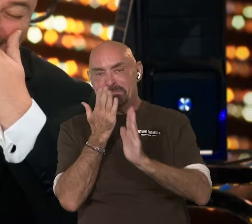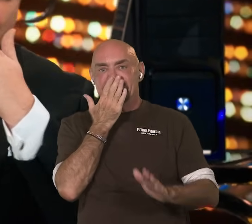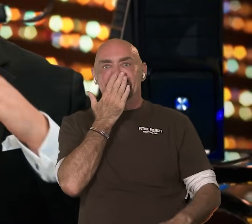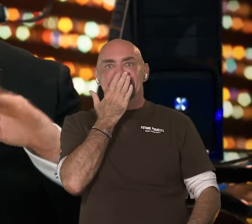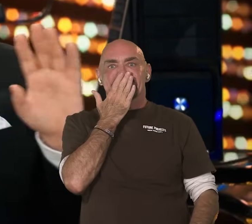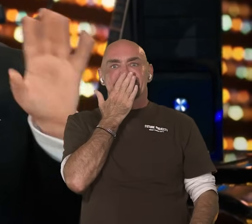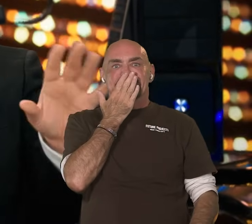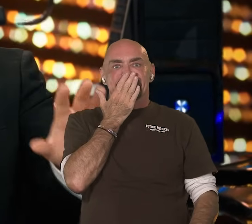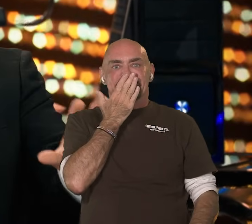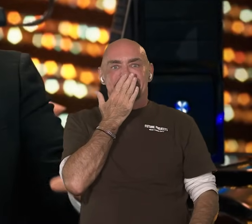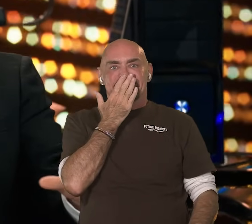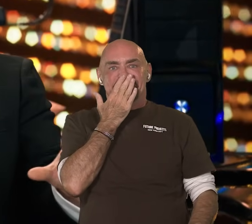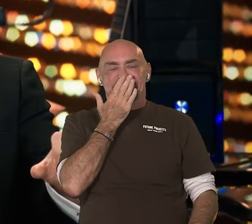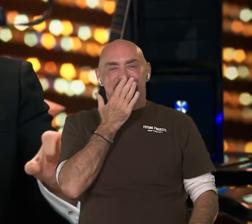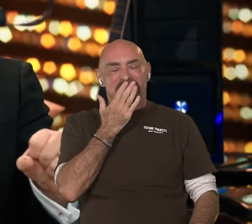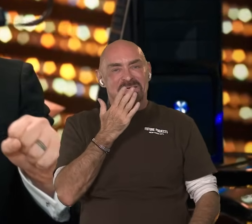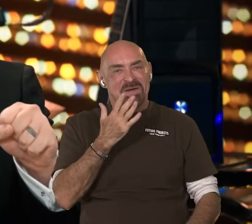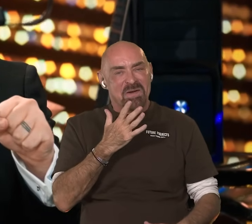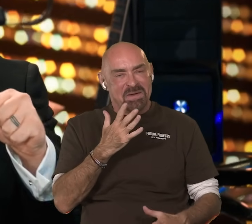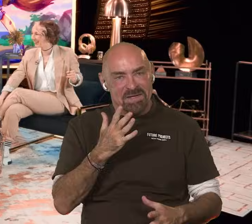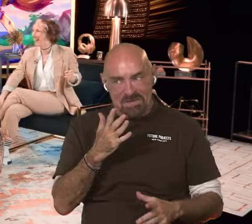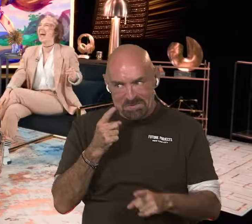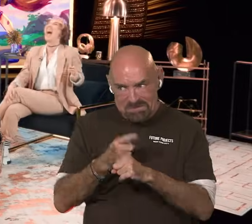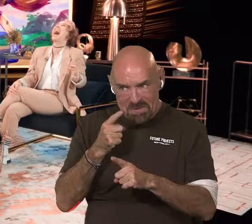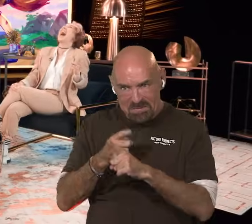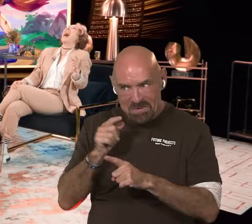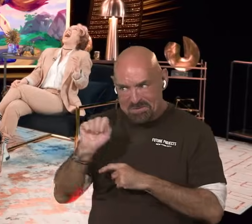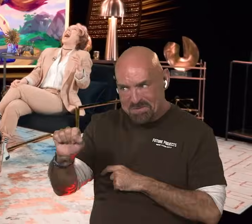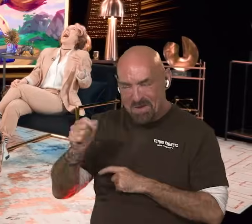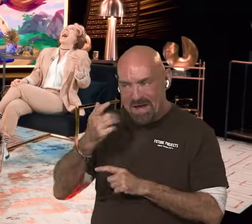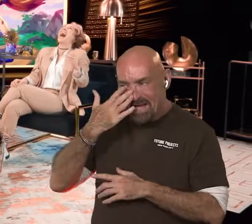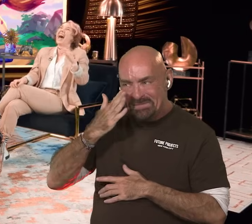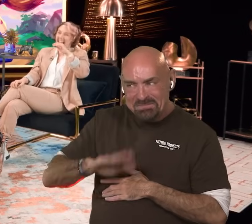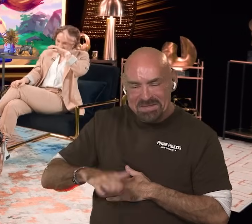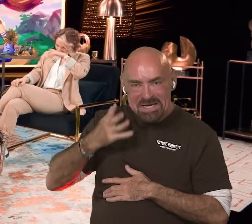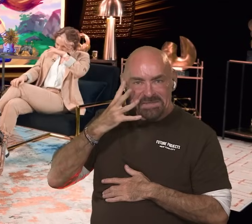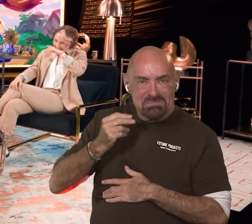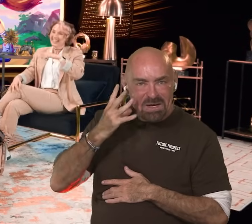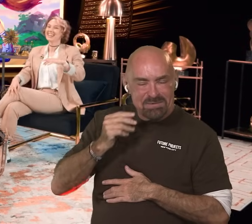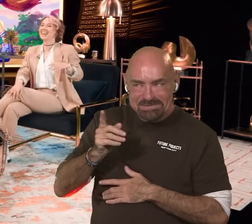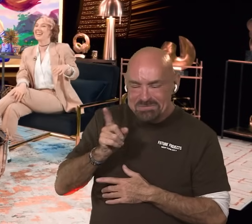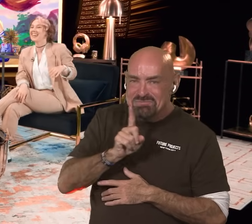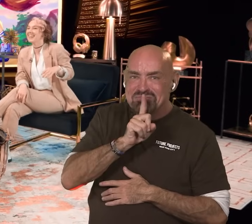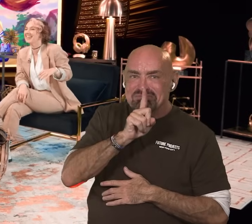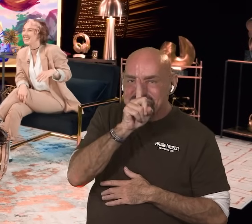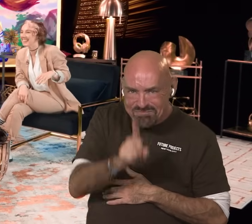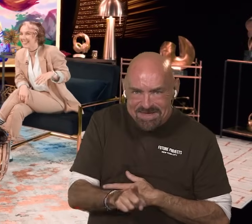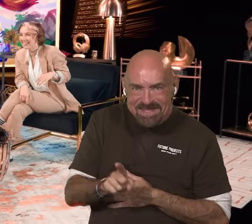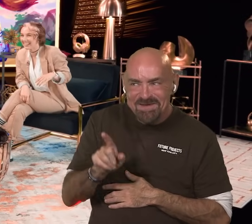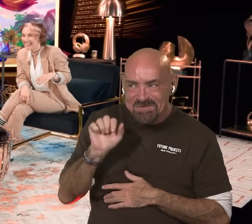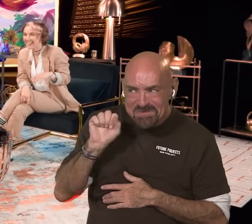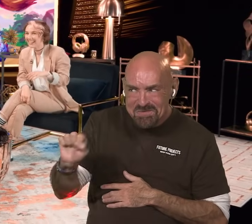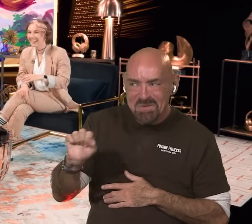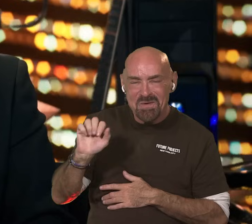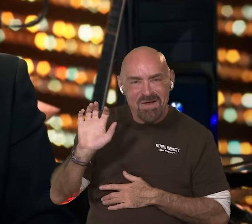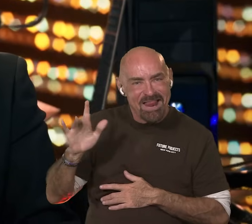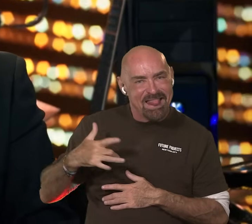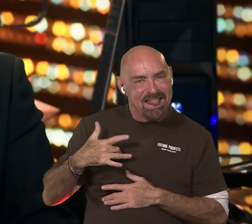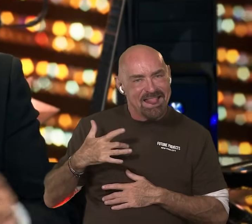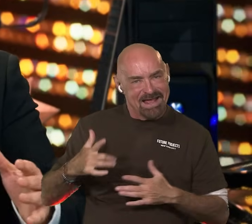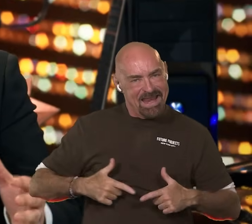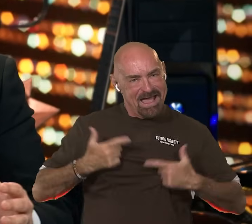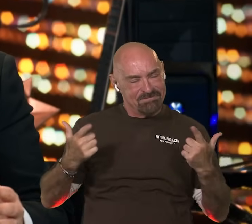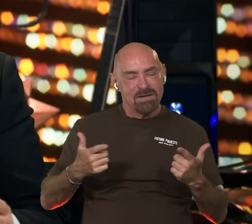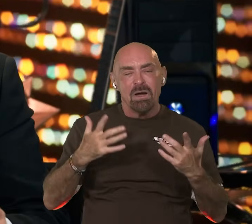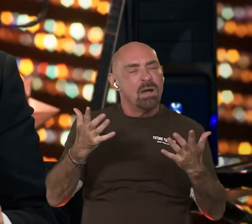I believe me. You did say that you took some personal experiences into this. It's so real. Okay, so